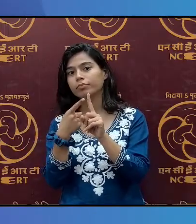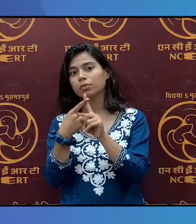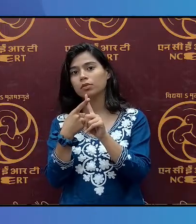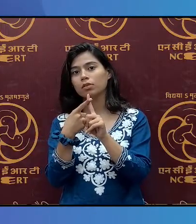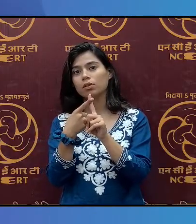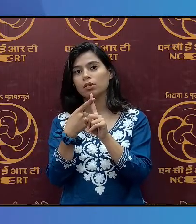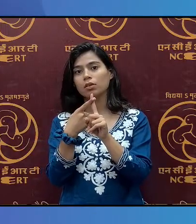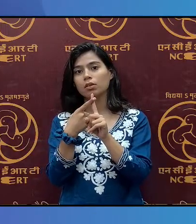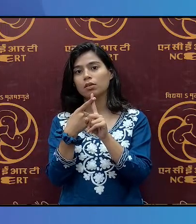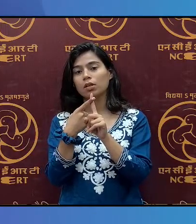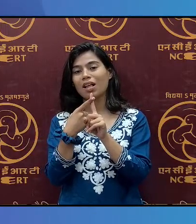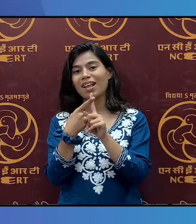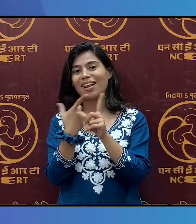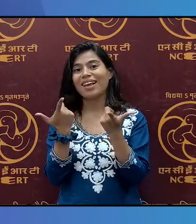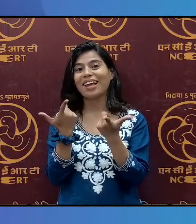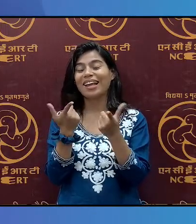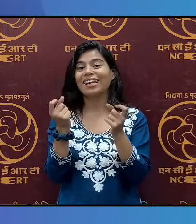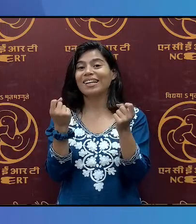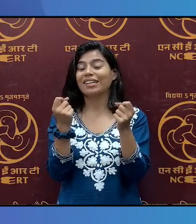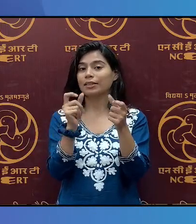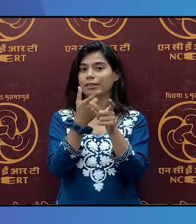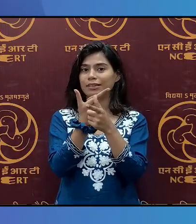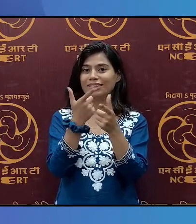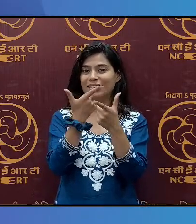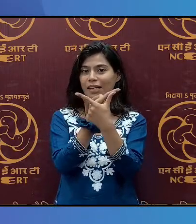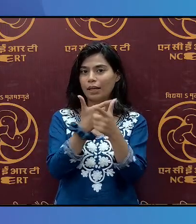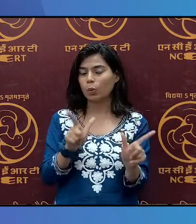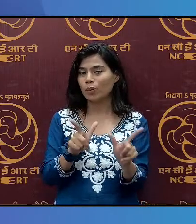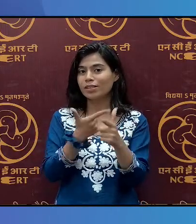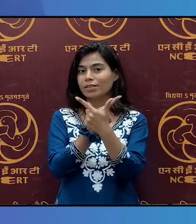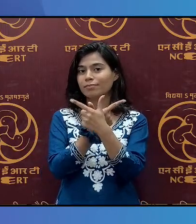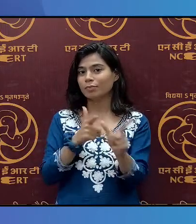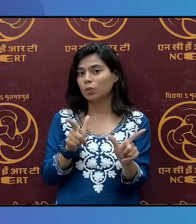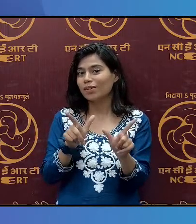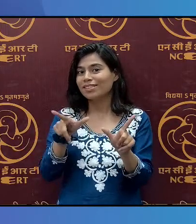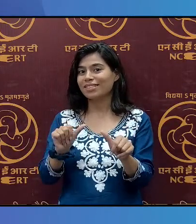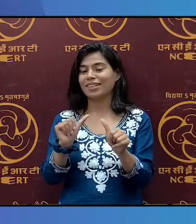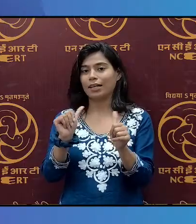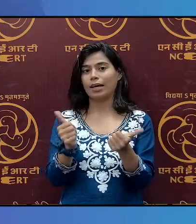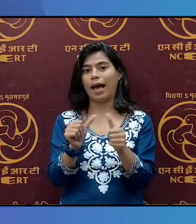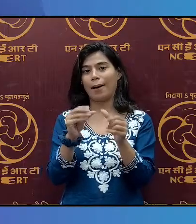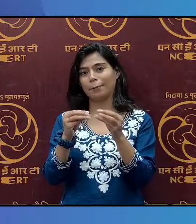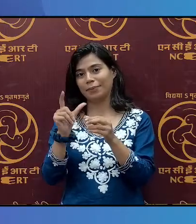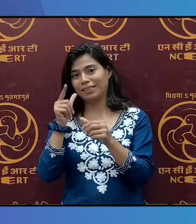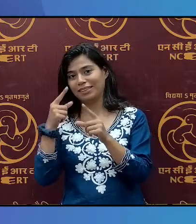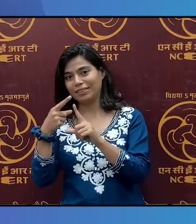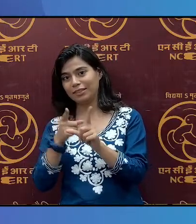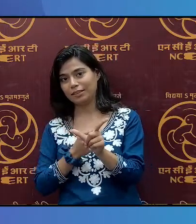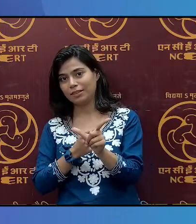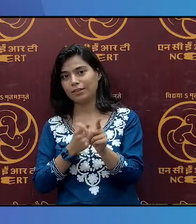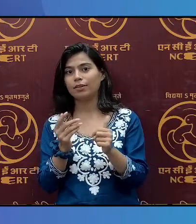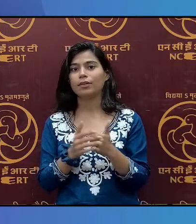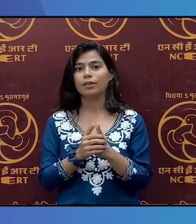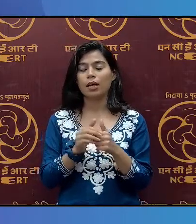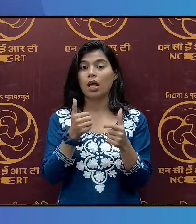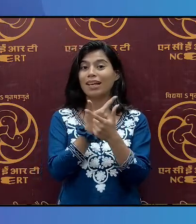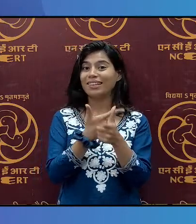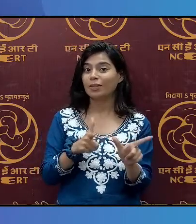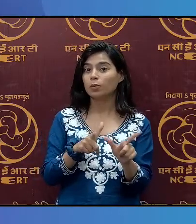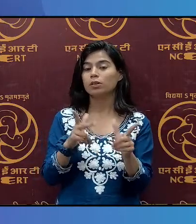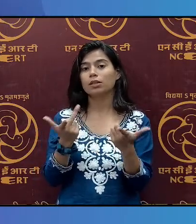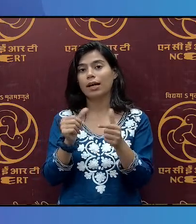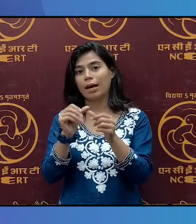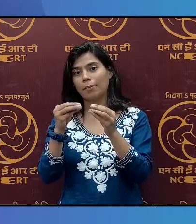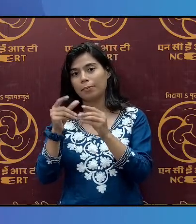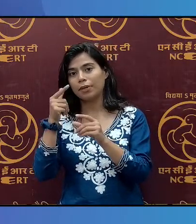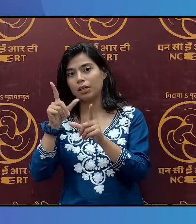as linguistic ability. People who are having linguistic ability can